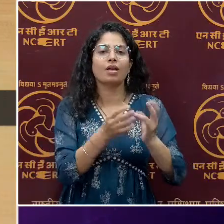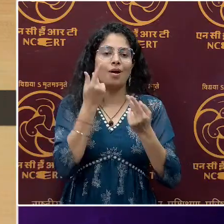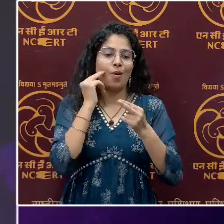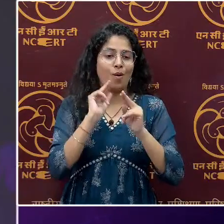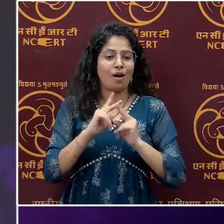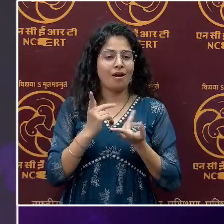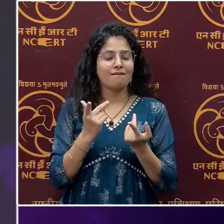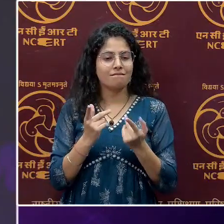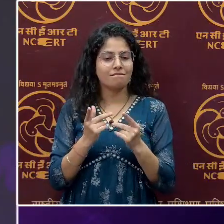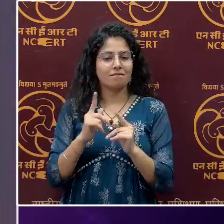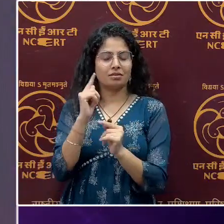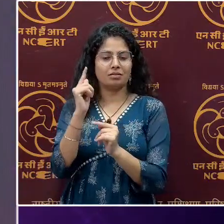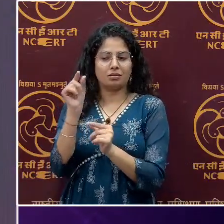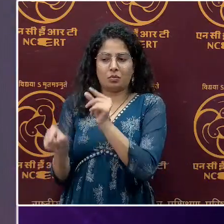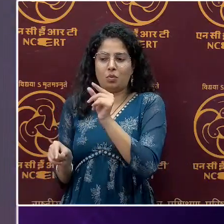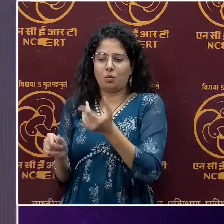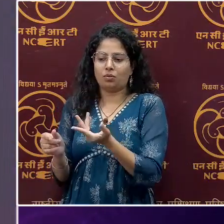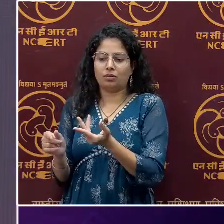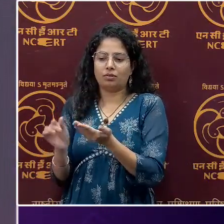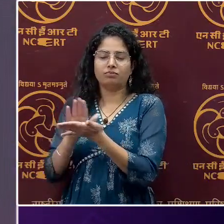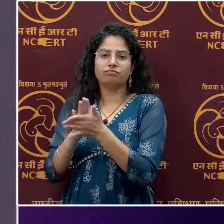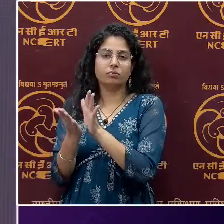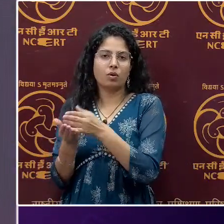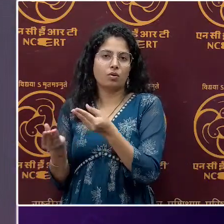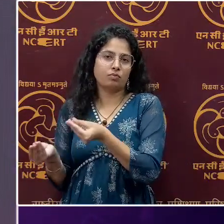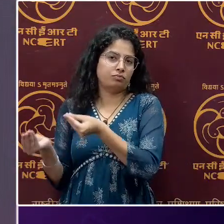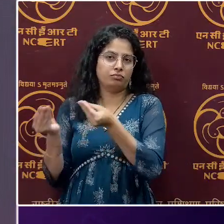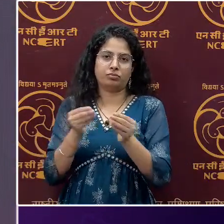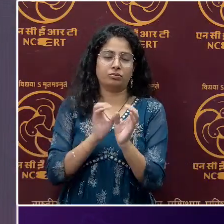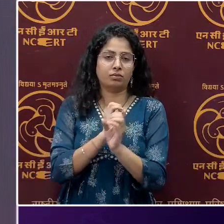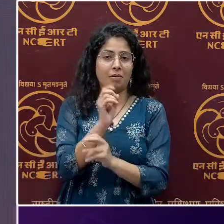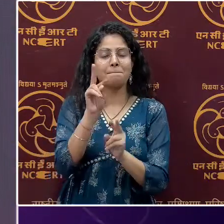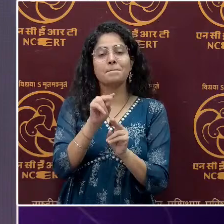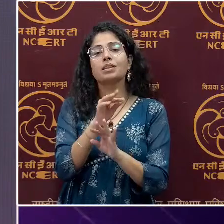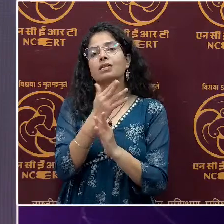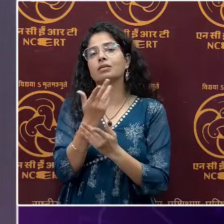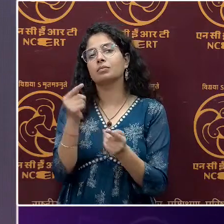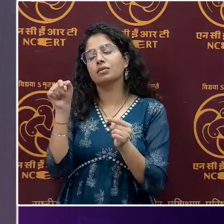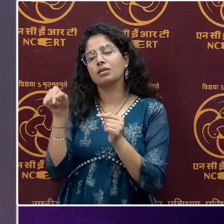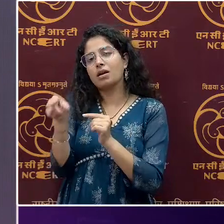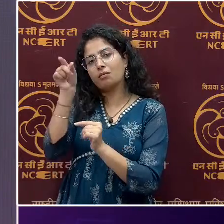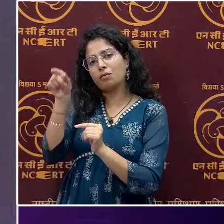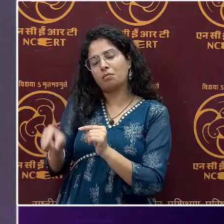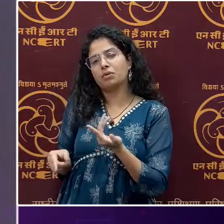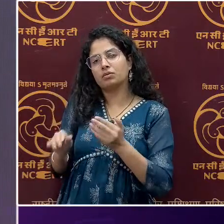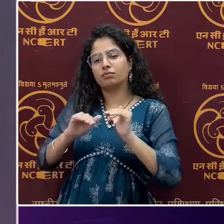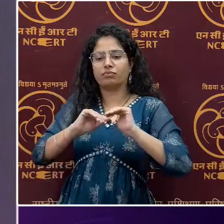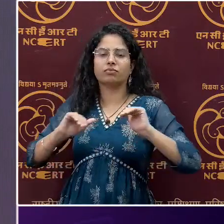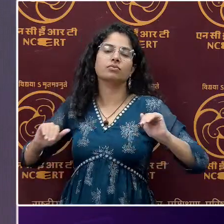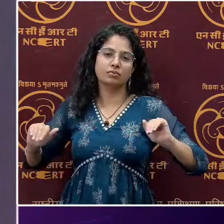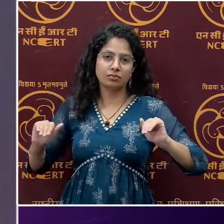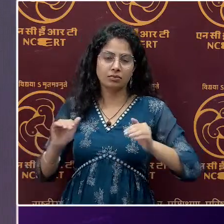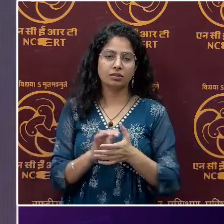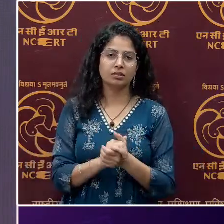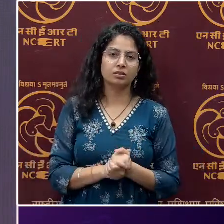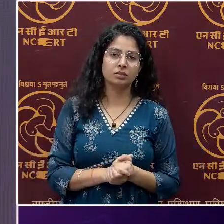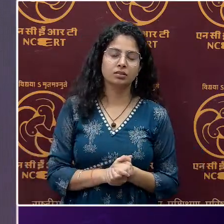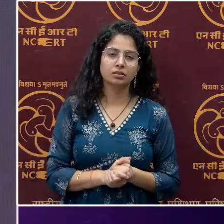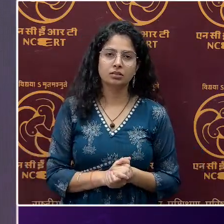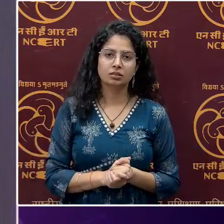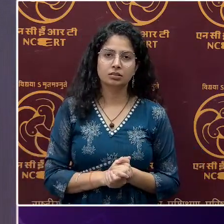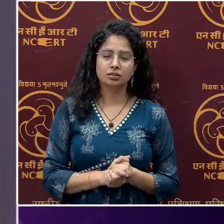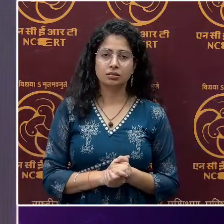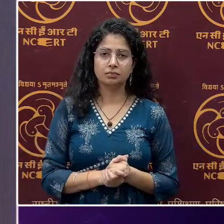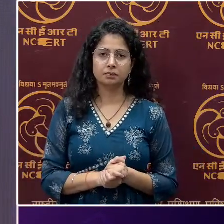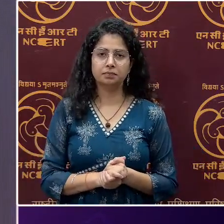So what Indians did, because they can't send messages, because if they send messages, they will be killed by Britishers. So then they